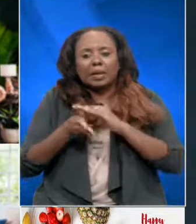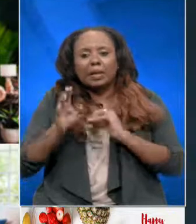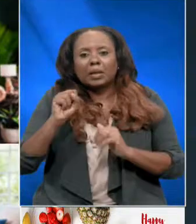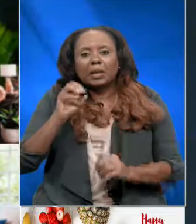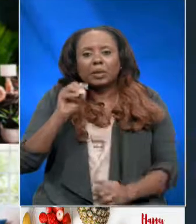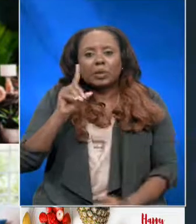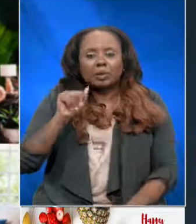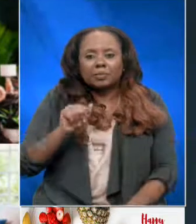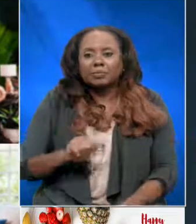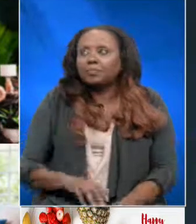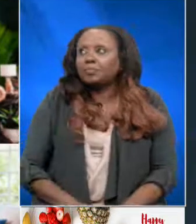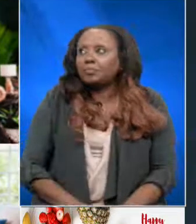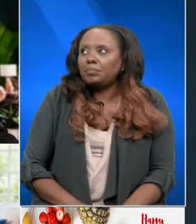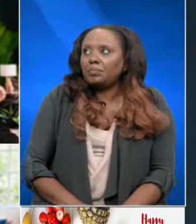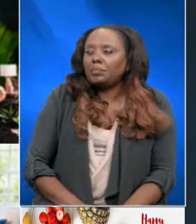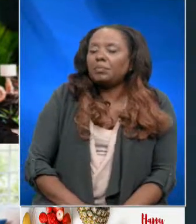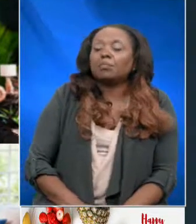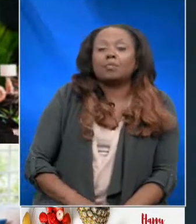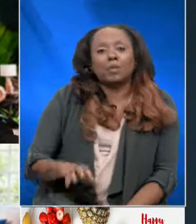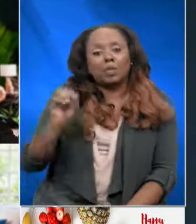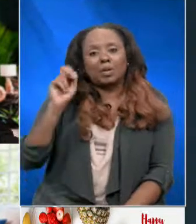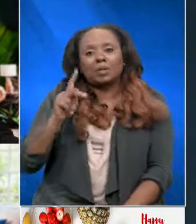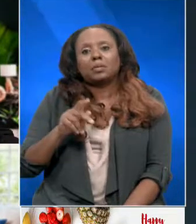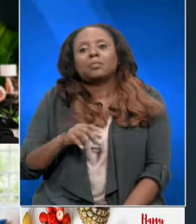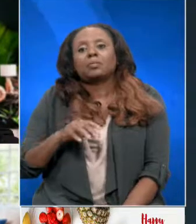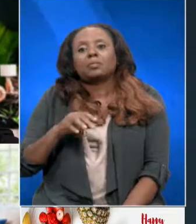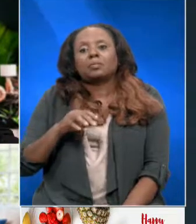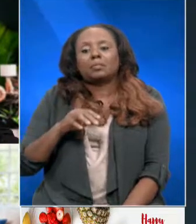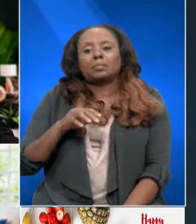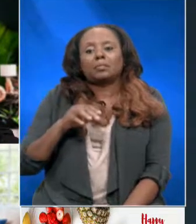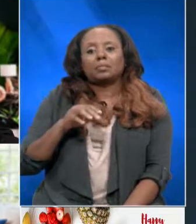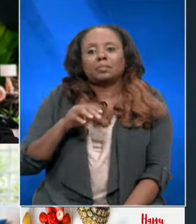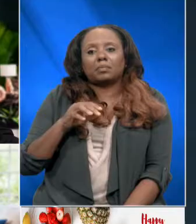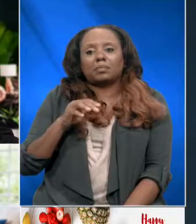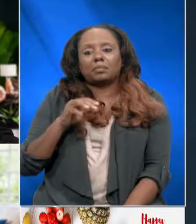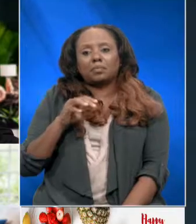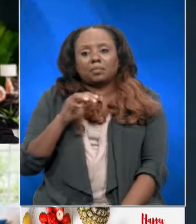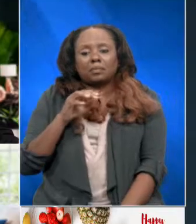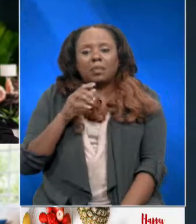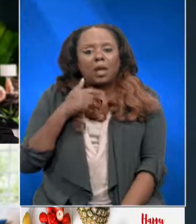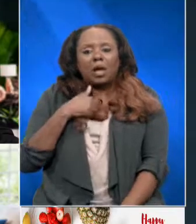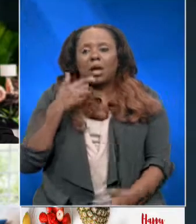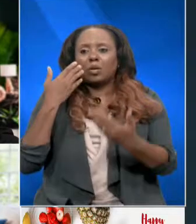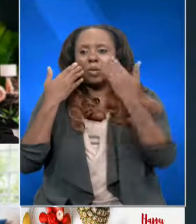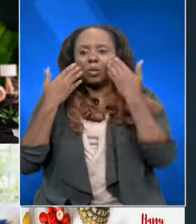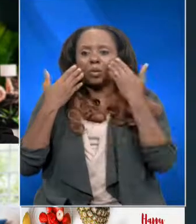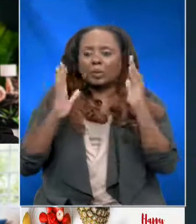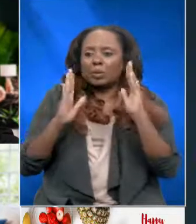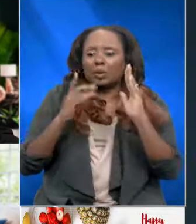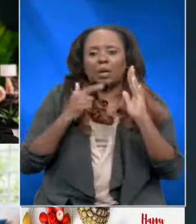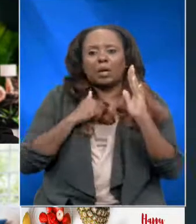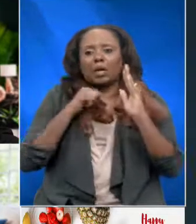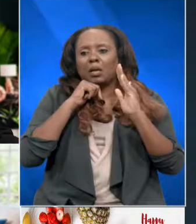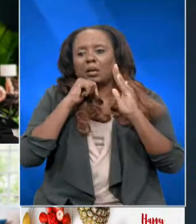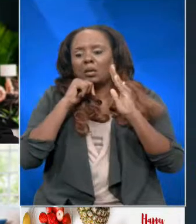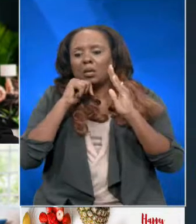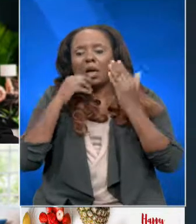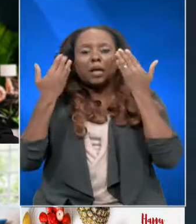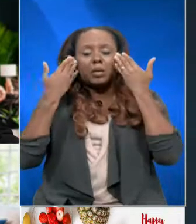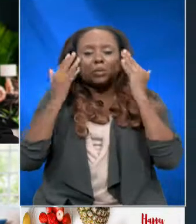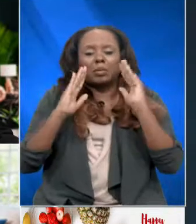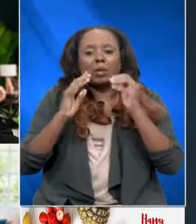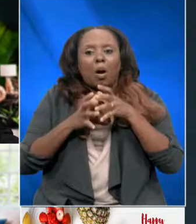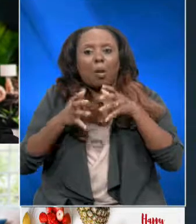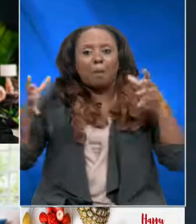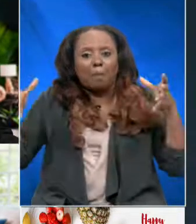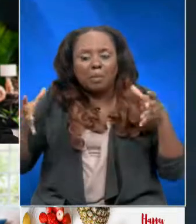Well, the bicarbonate soda, you would have to use it in moderation. I don't have a maximum um, right now